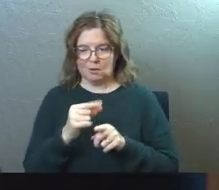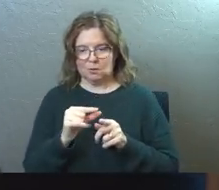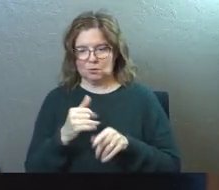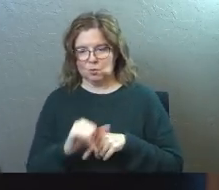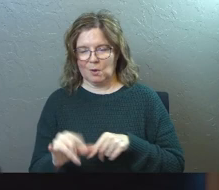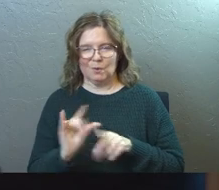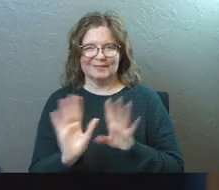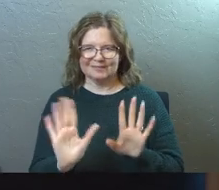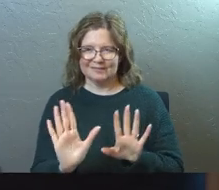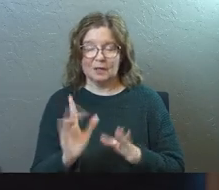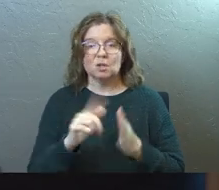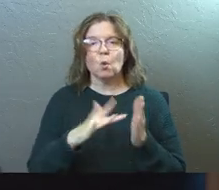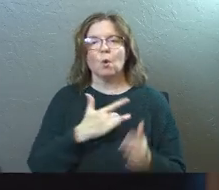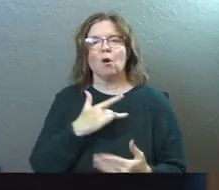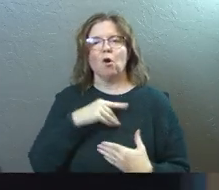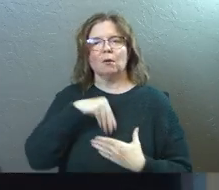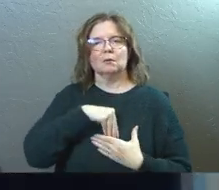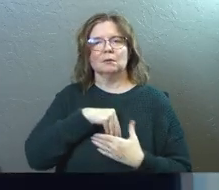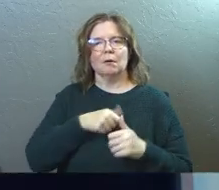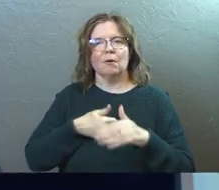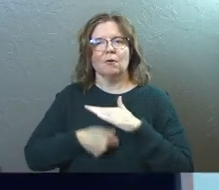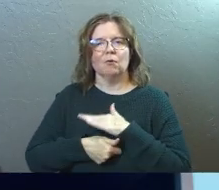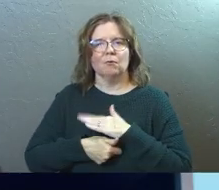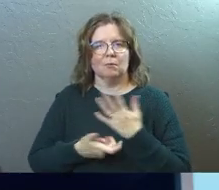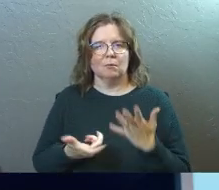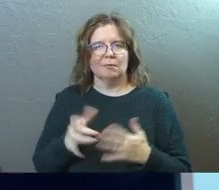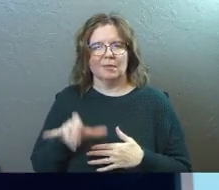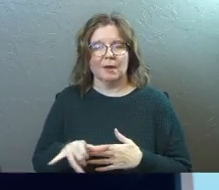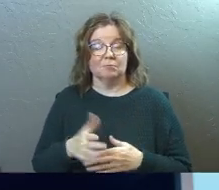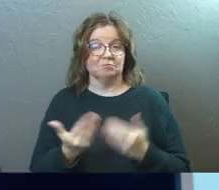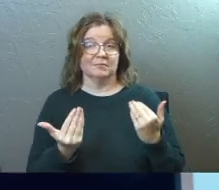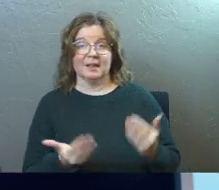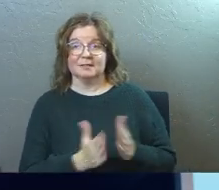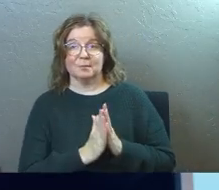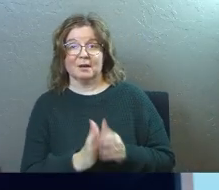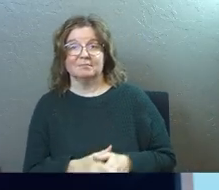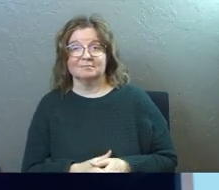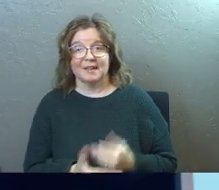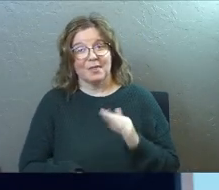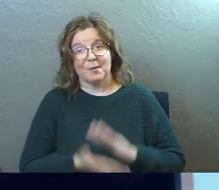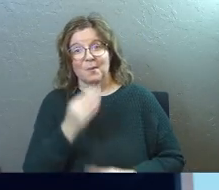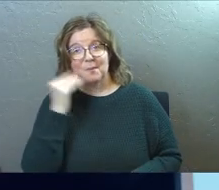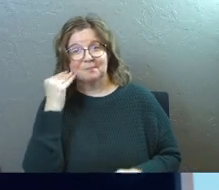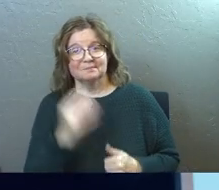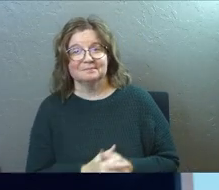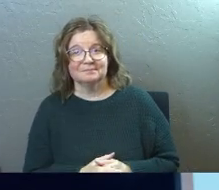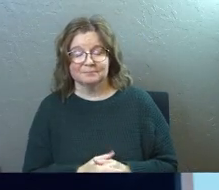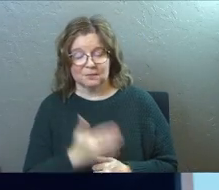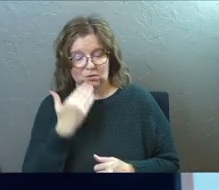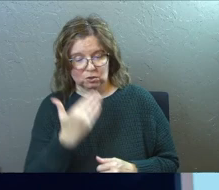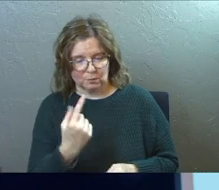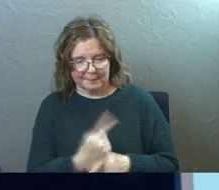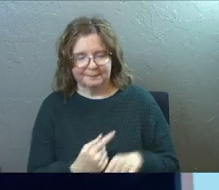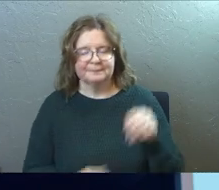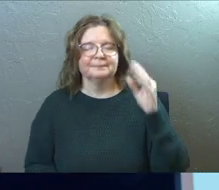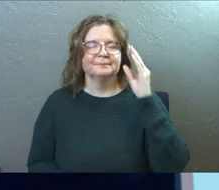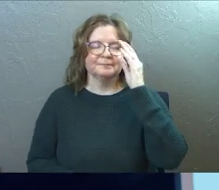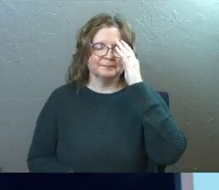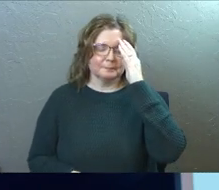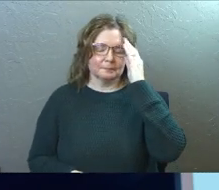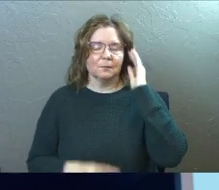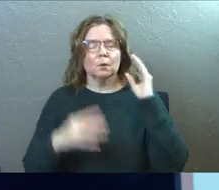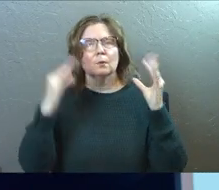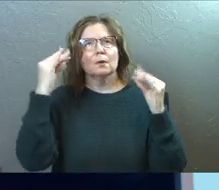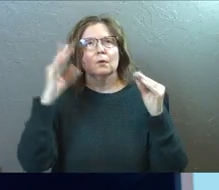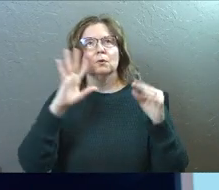words. It's about what's your heart in this. Okay. Let's pray and go home. No, that's good. It's right. So you